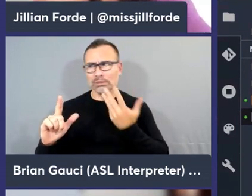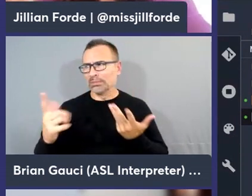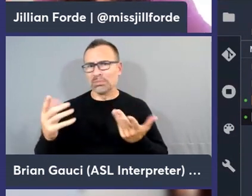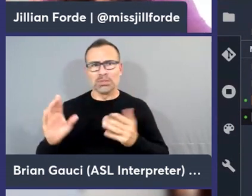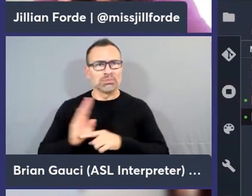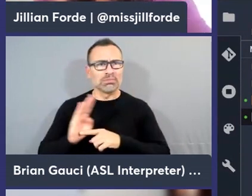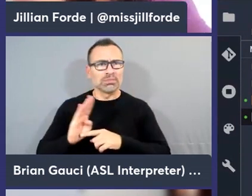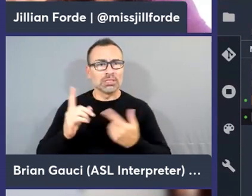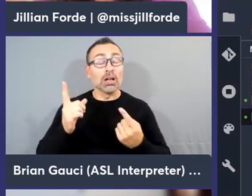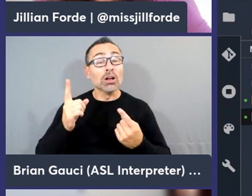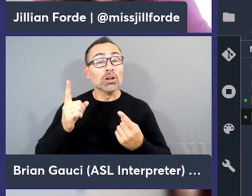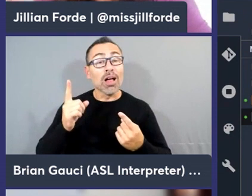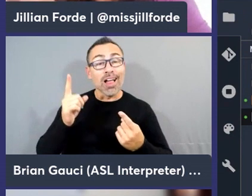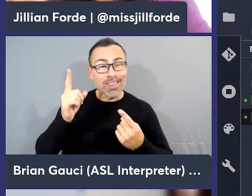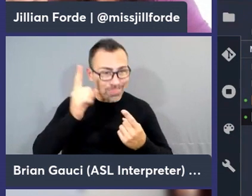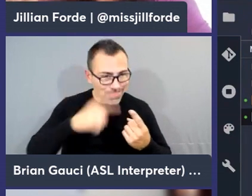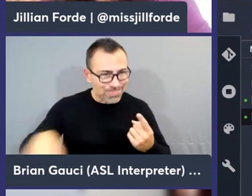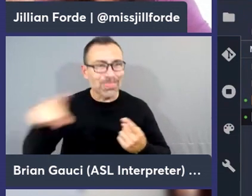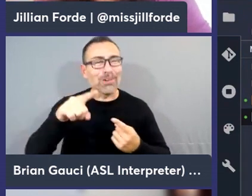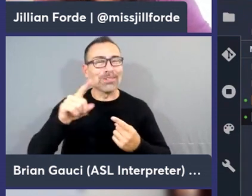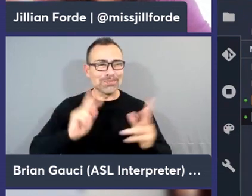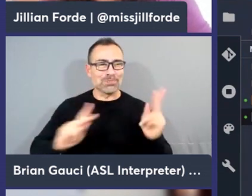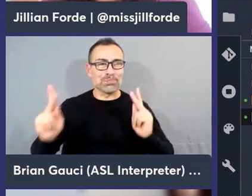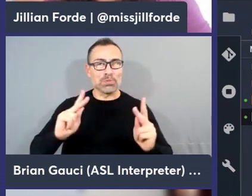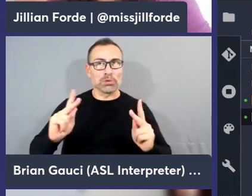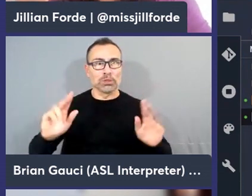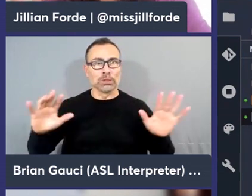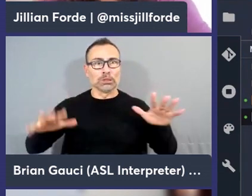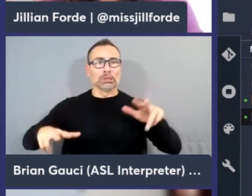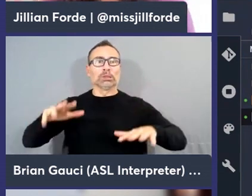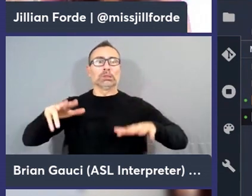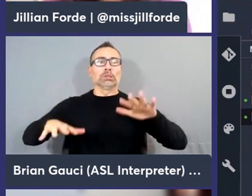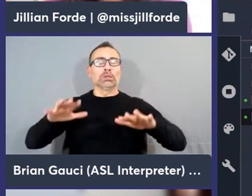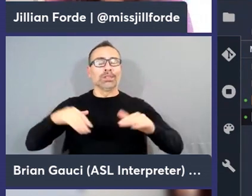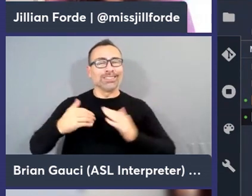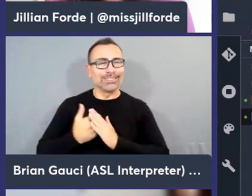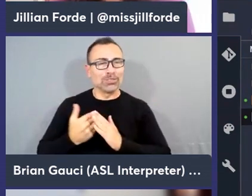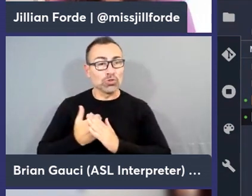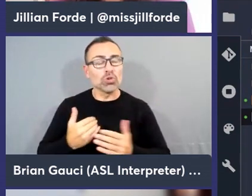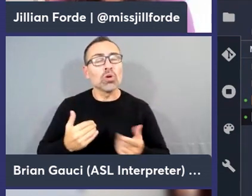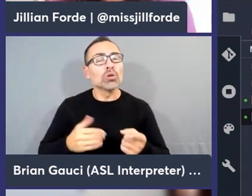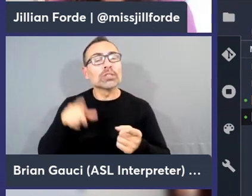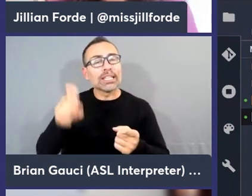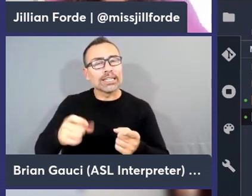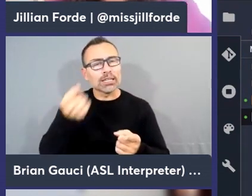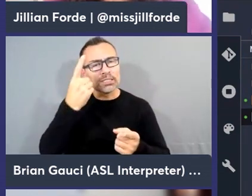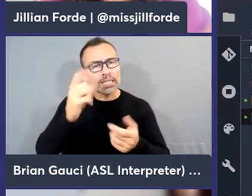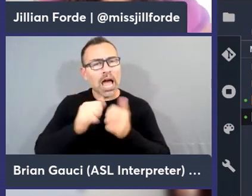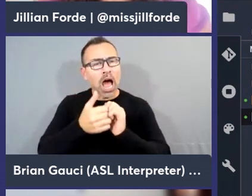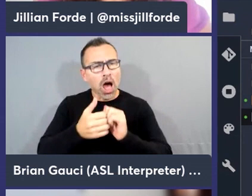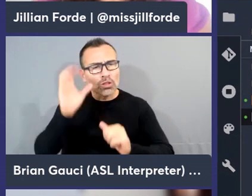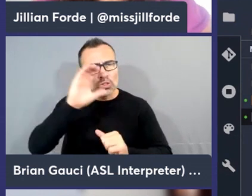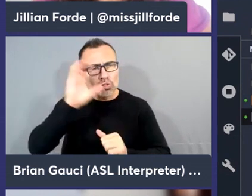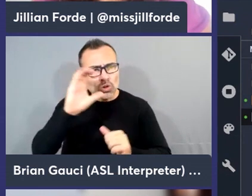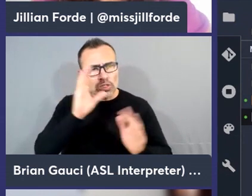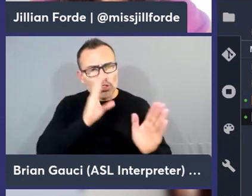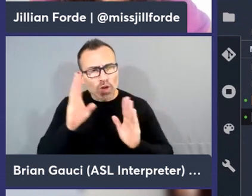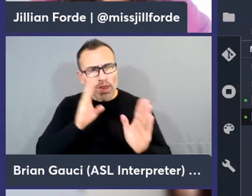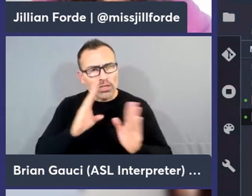do those people who are maybe brand new and they just want to get their first model into production, do they need to understand how the search strategy actually